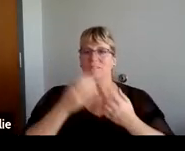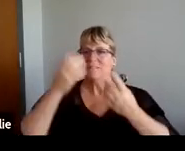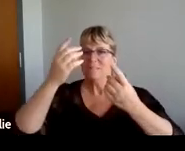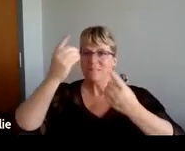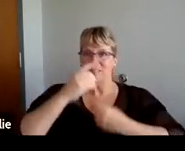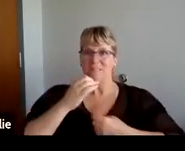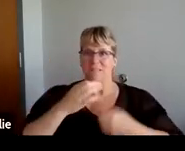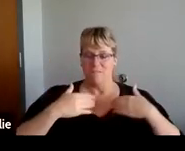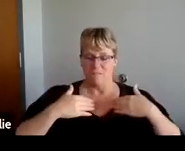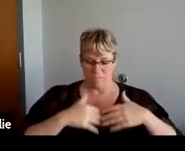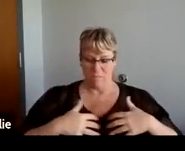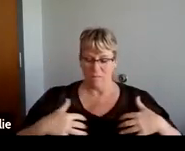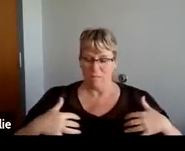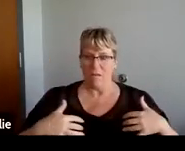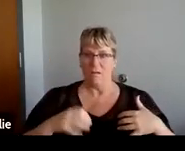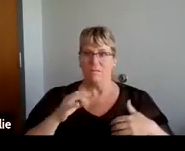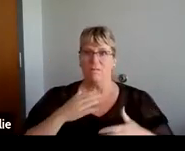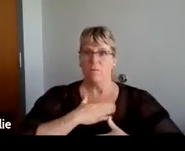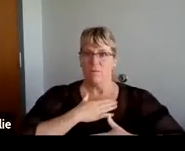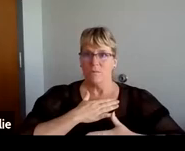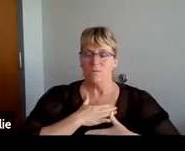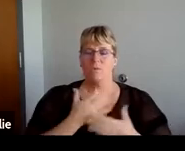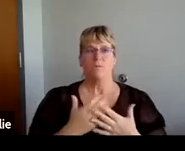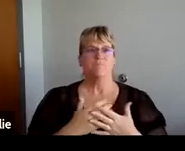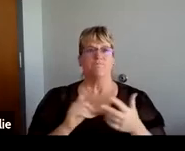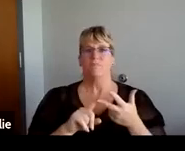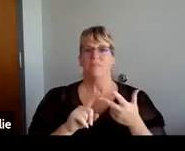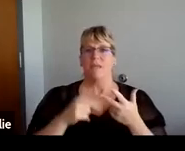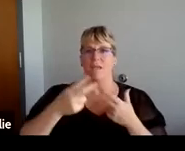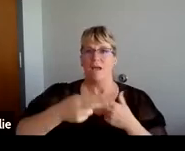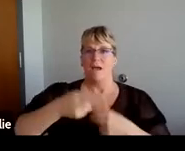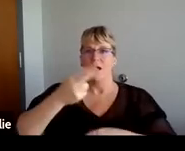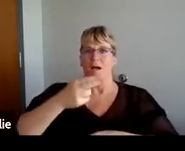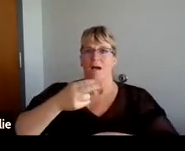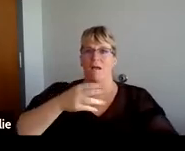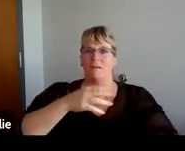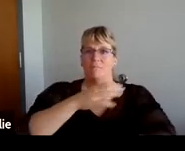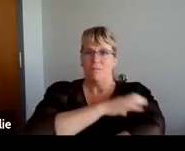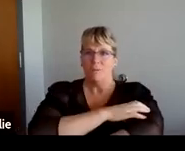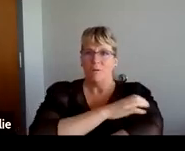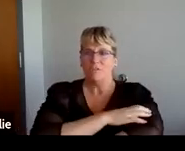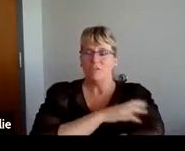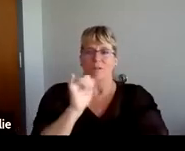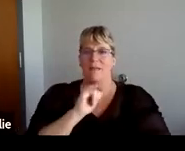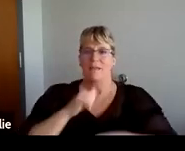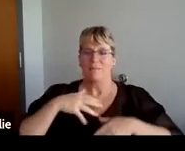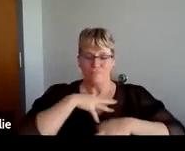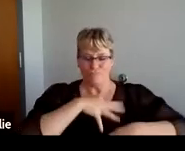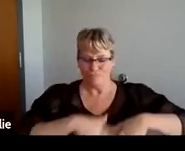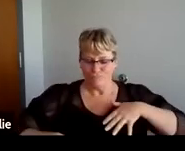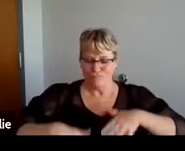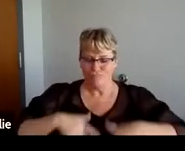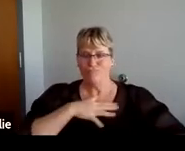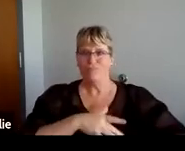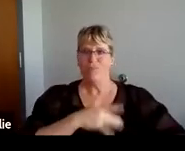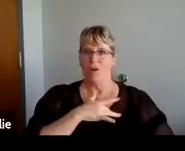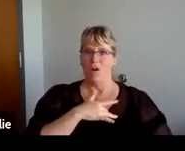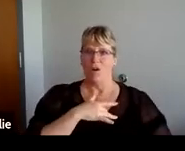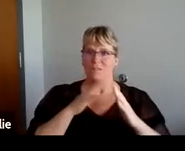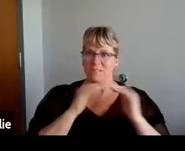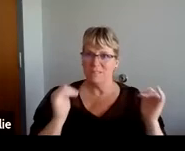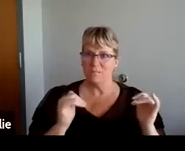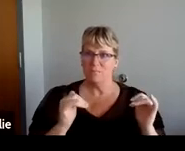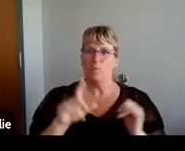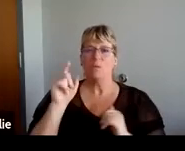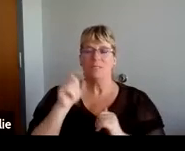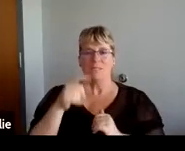and pulmonary system, just as high blood pressure, a disease of the circulatory and cardiac system. We need to rethink